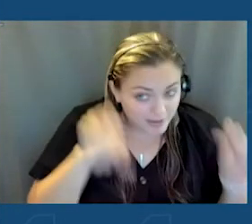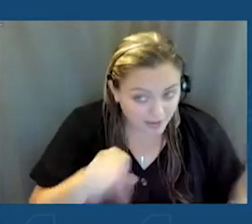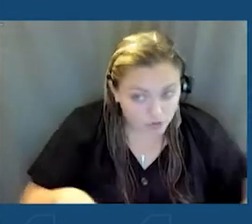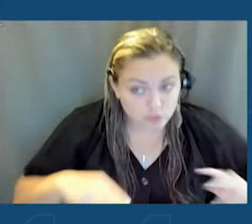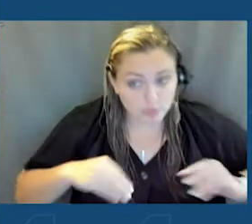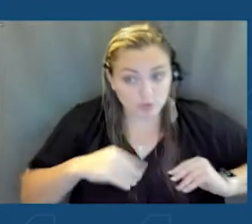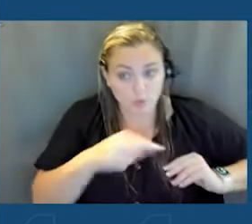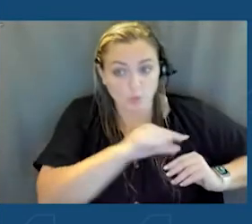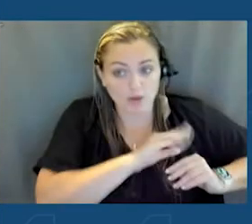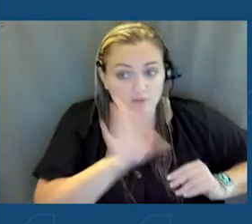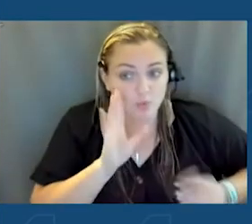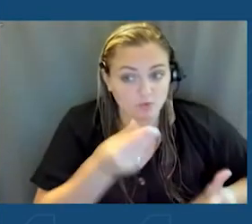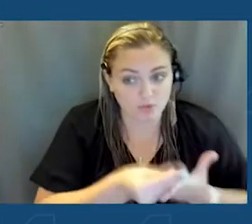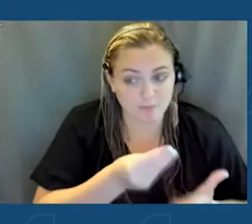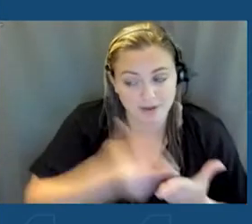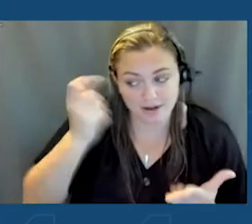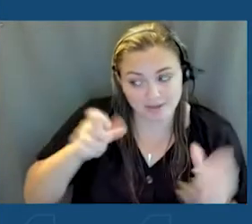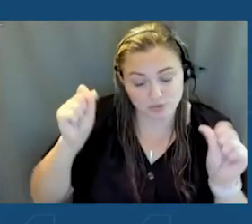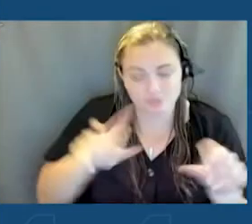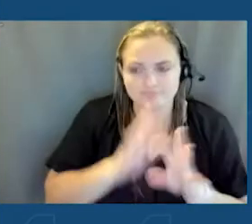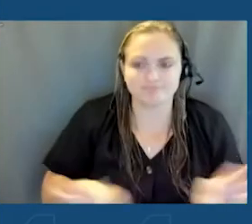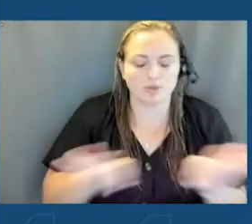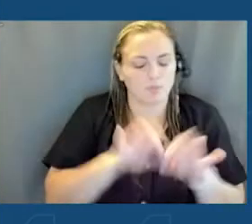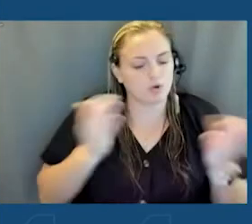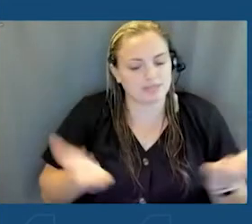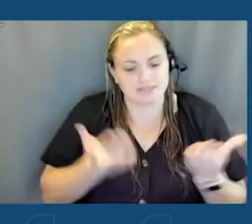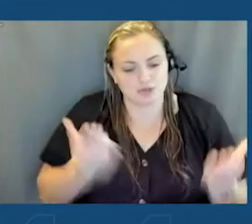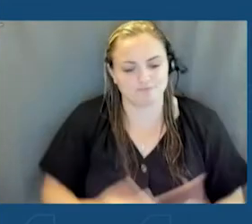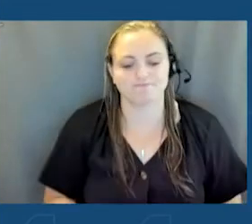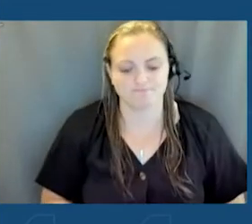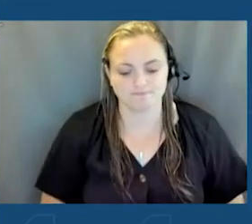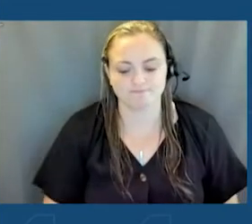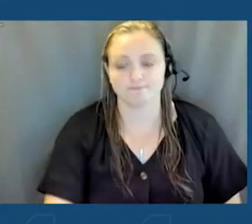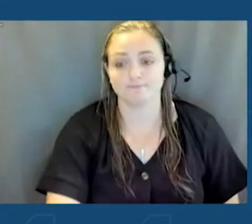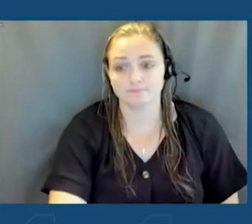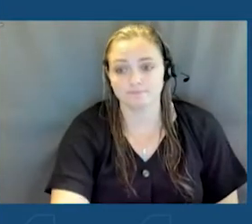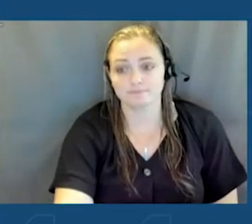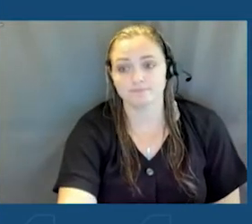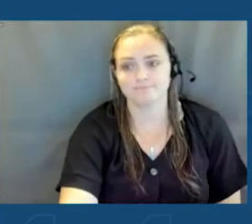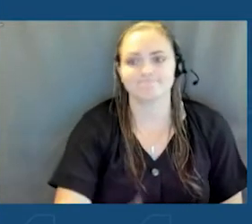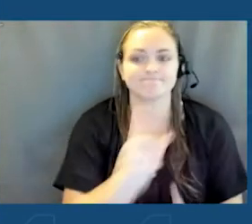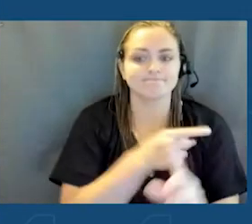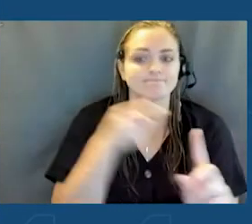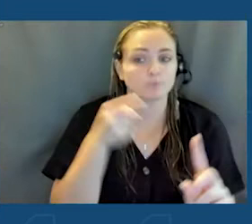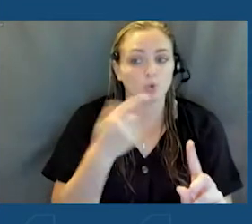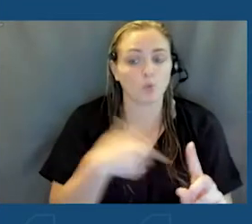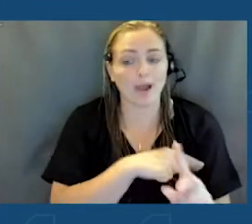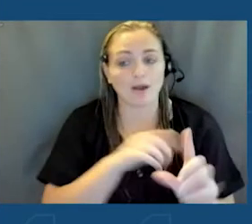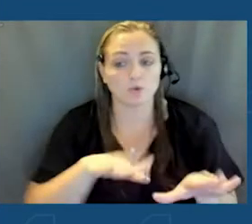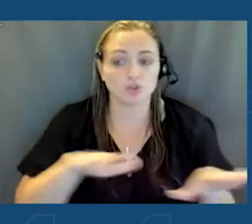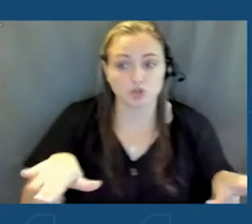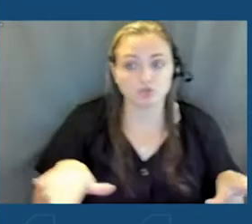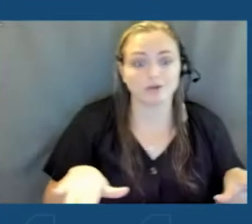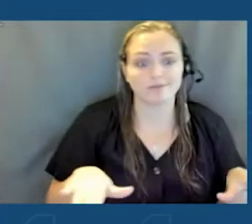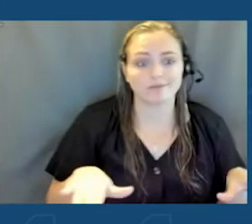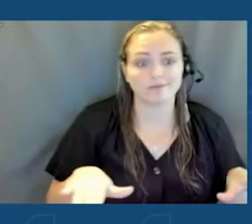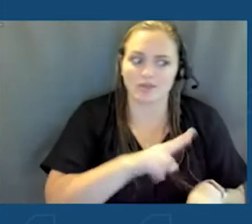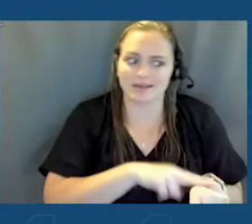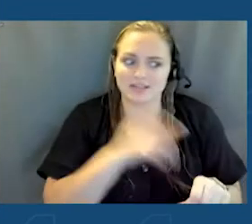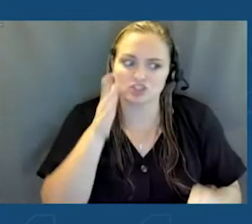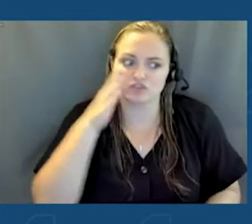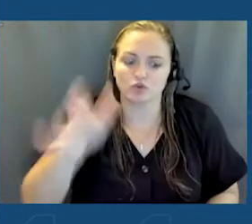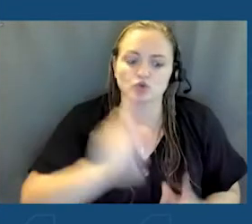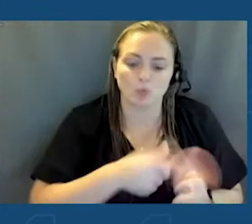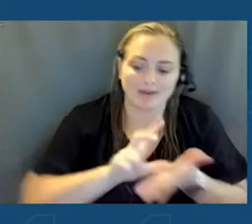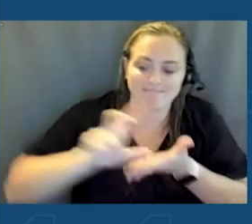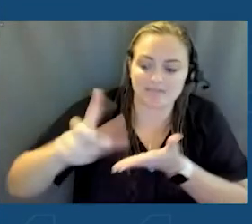this money, so it's very important that we're doing here. The bottom line is our children are our nation's future, and when we invest in them,